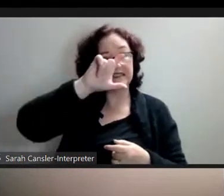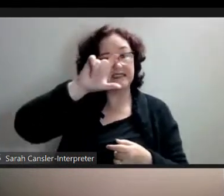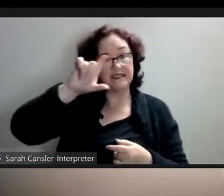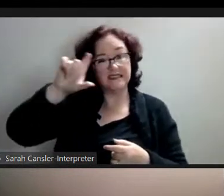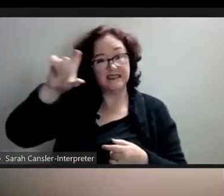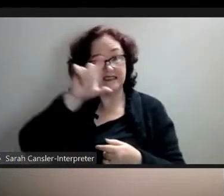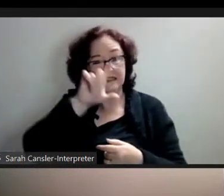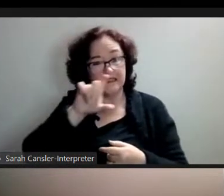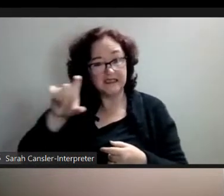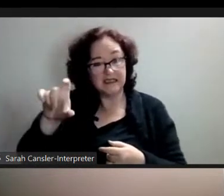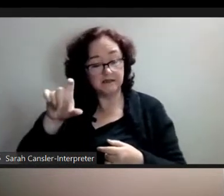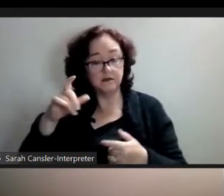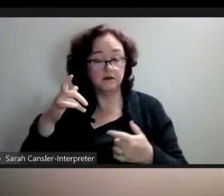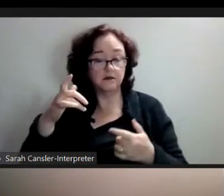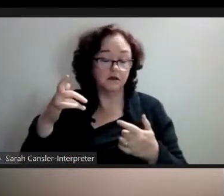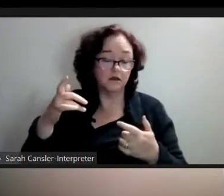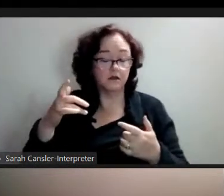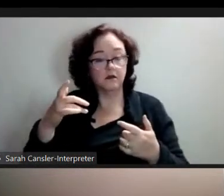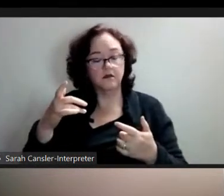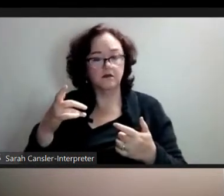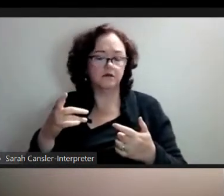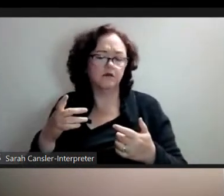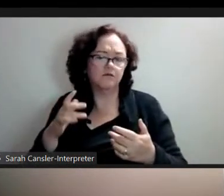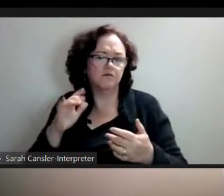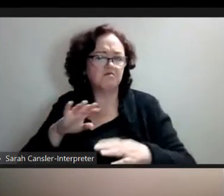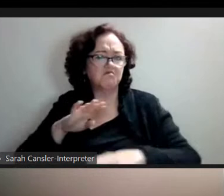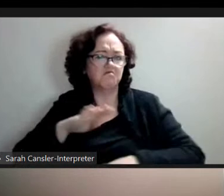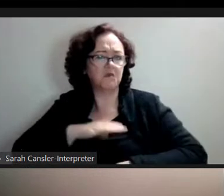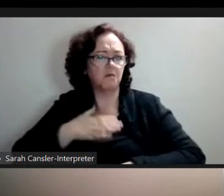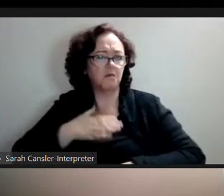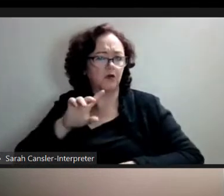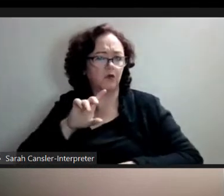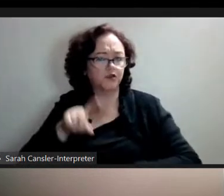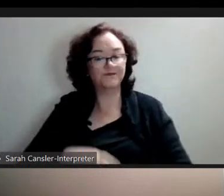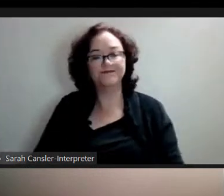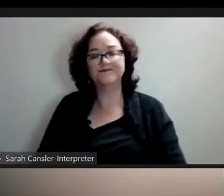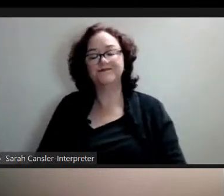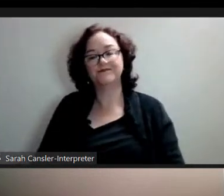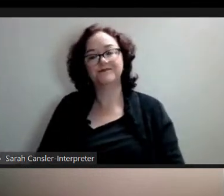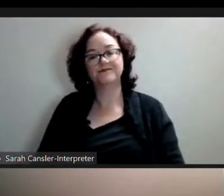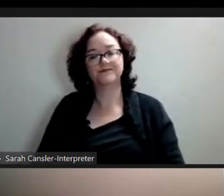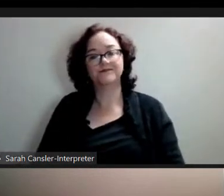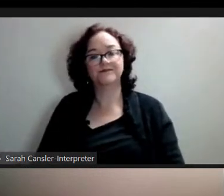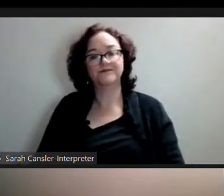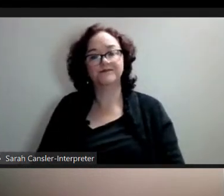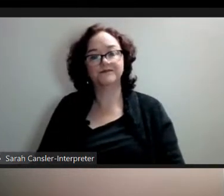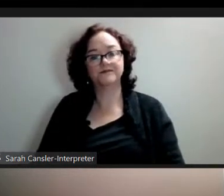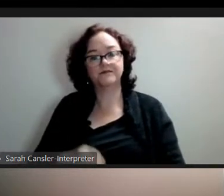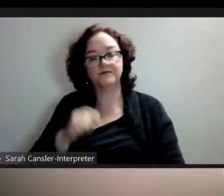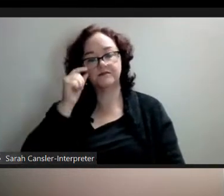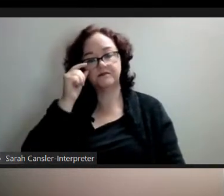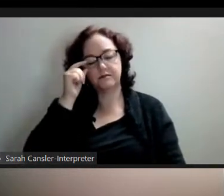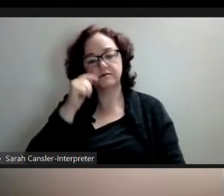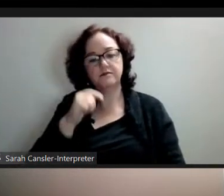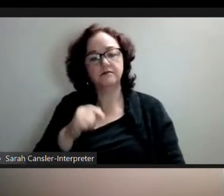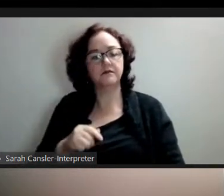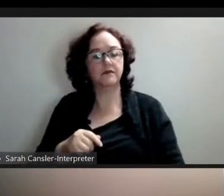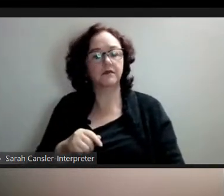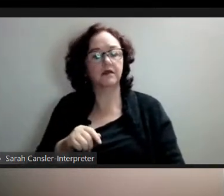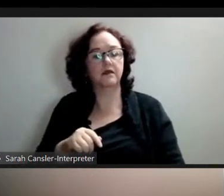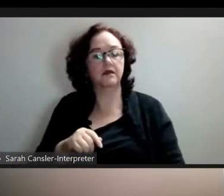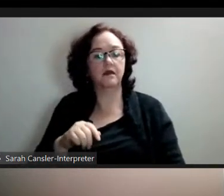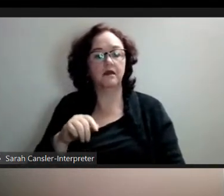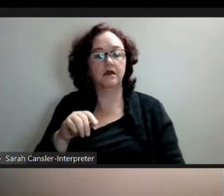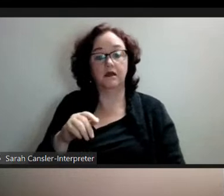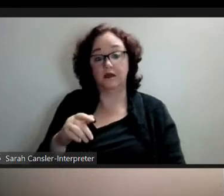this answers my initial concerns about that. Thank you. All right. Yeah, Bob, if you don't mind, as the digital designer, I could